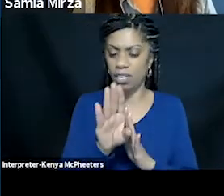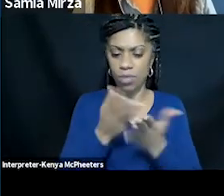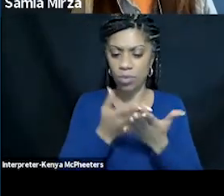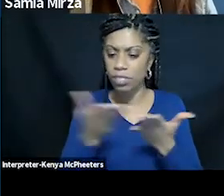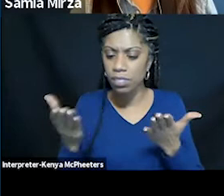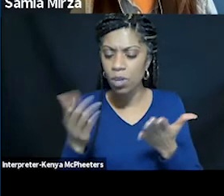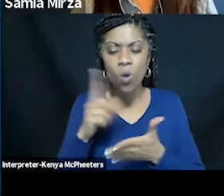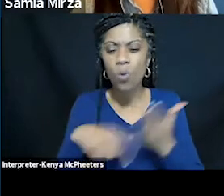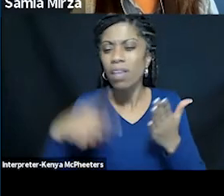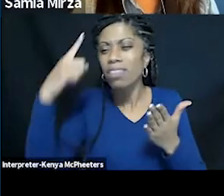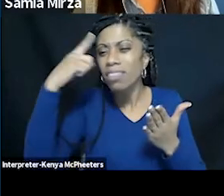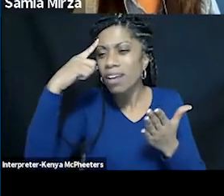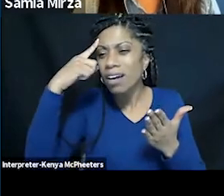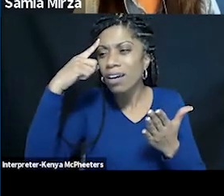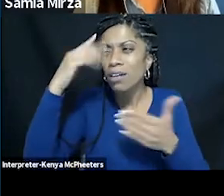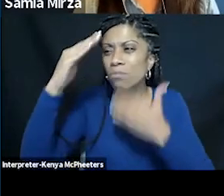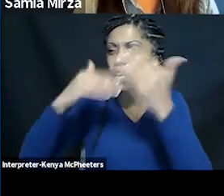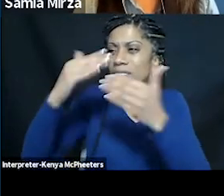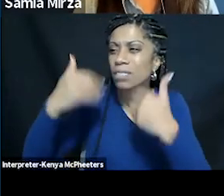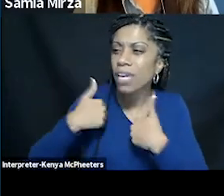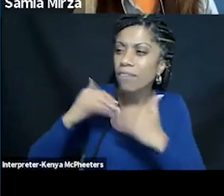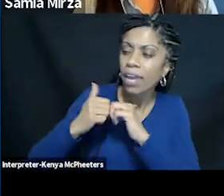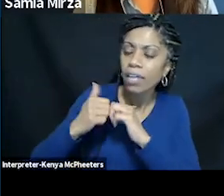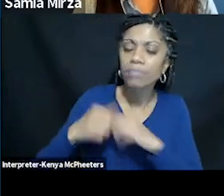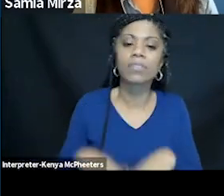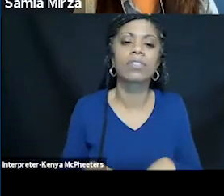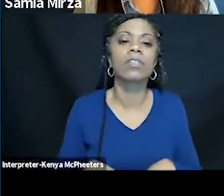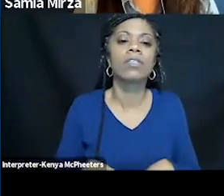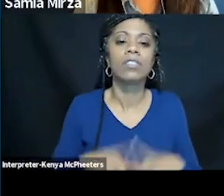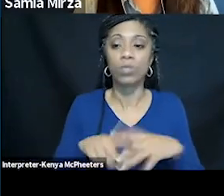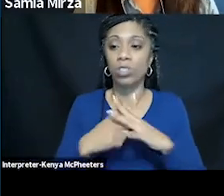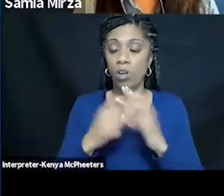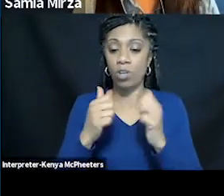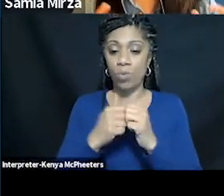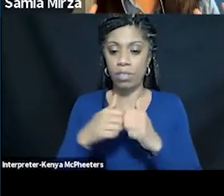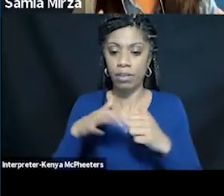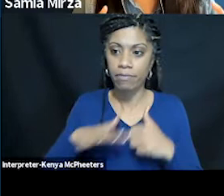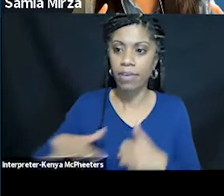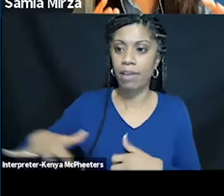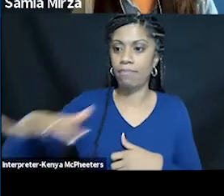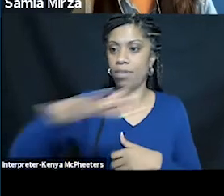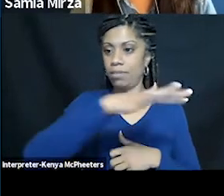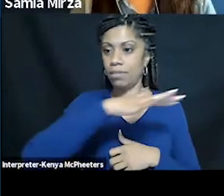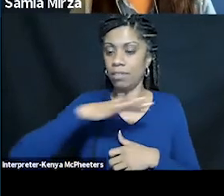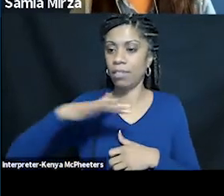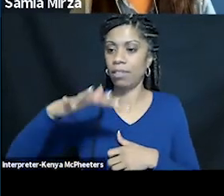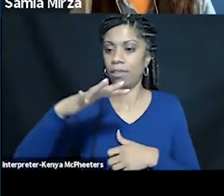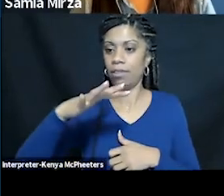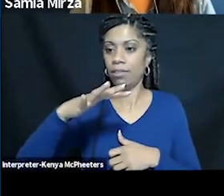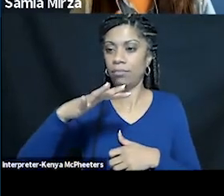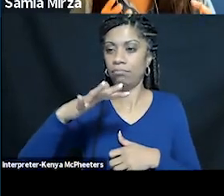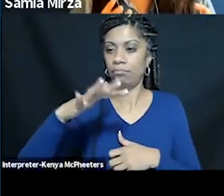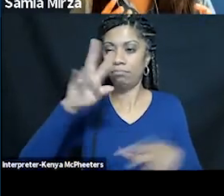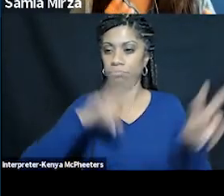process here. So we conducted an environmental scan where we were really looking to see what exists out